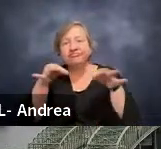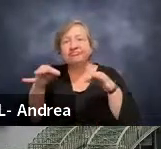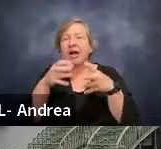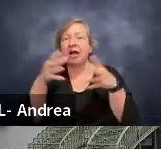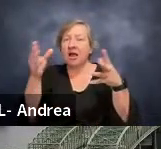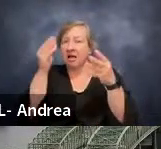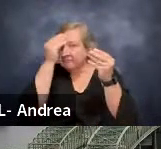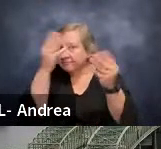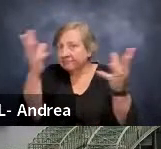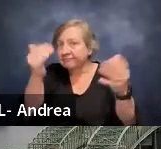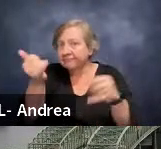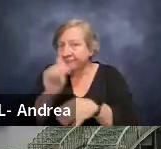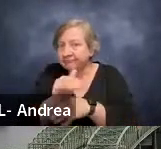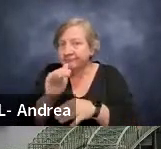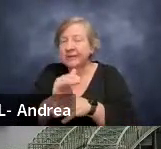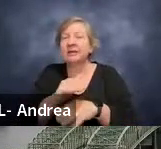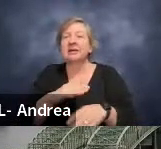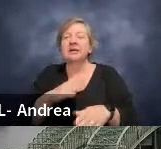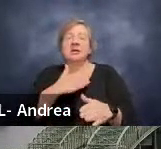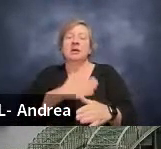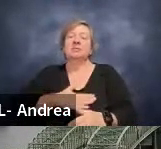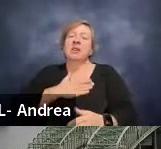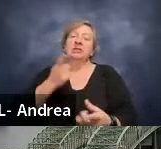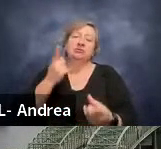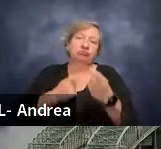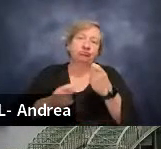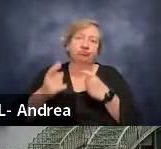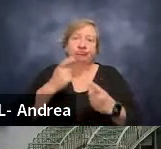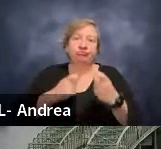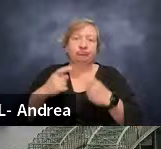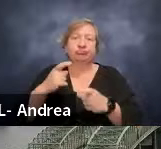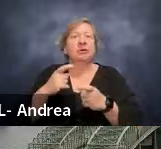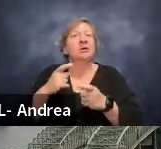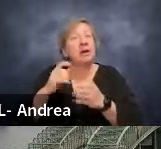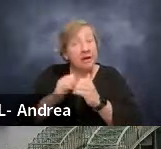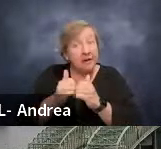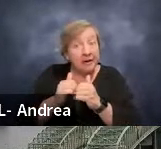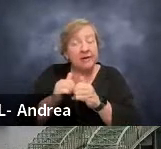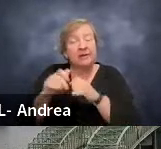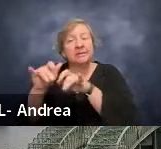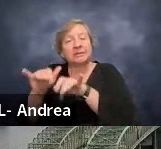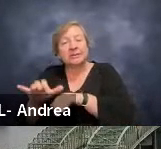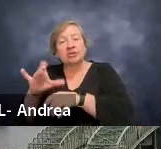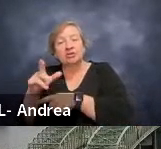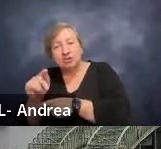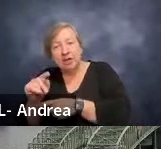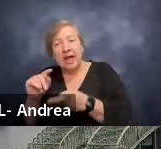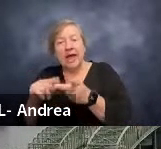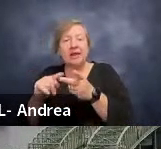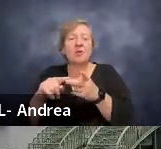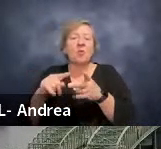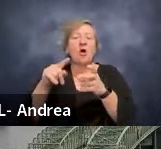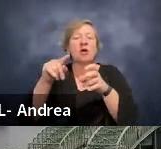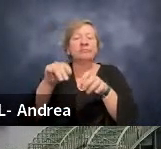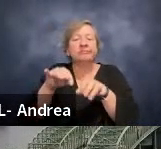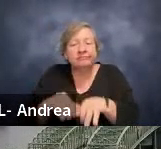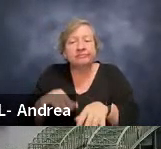to please ask as many questions in the chat or in the question and answer